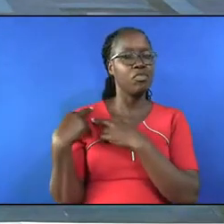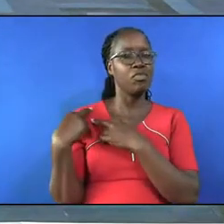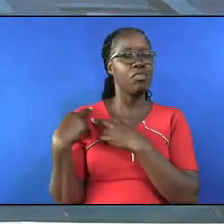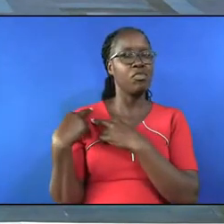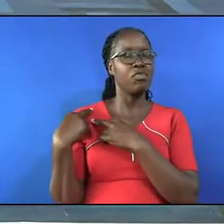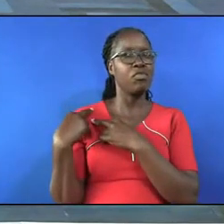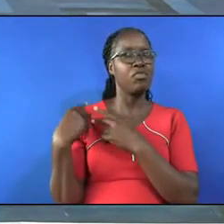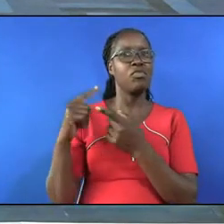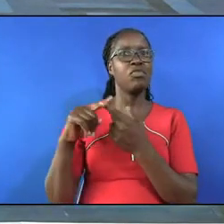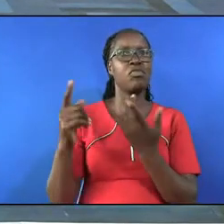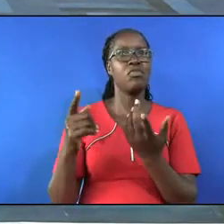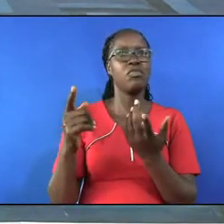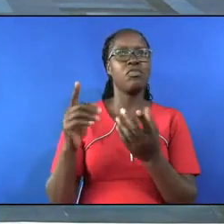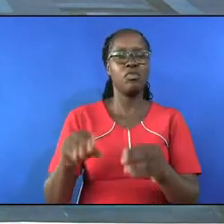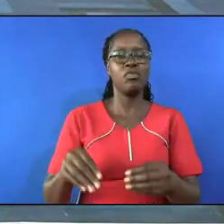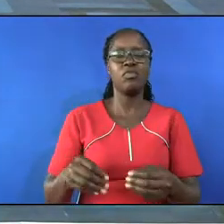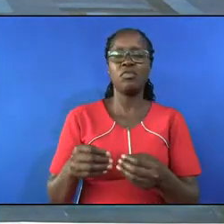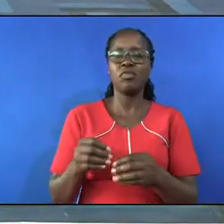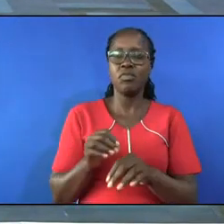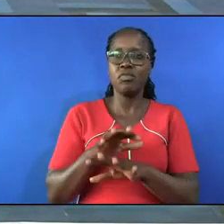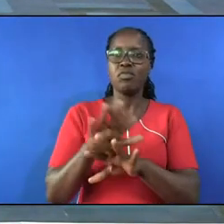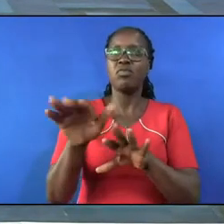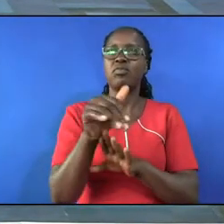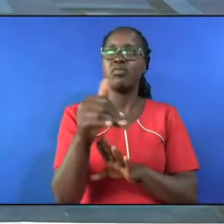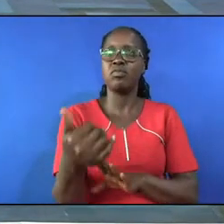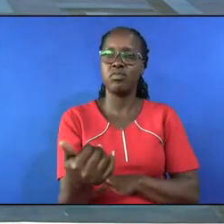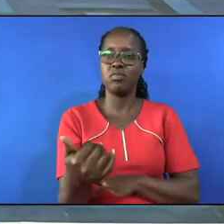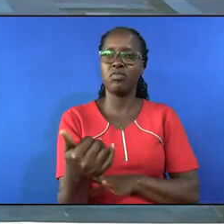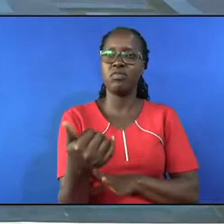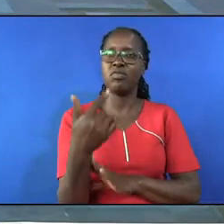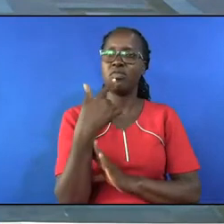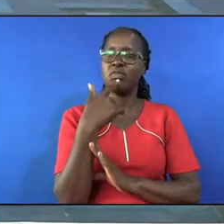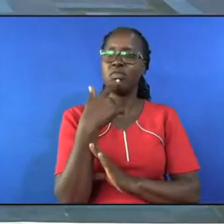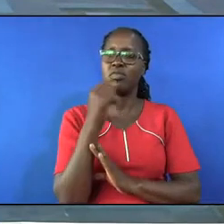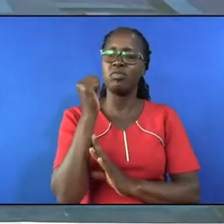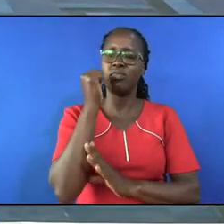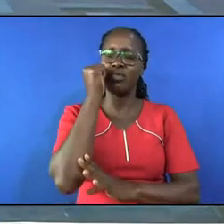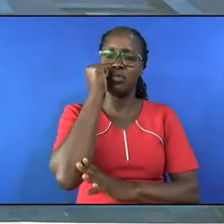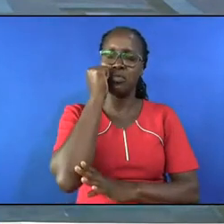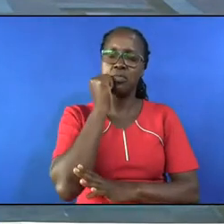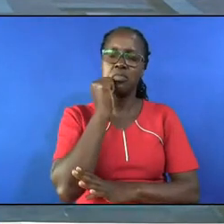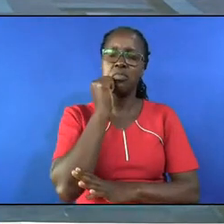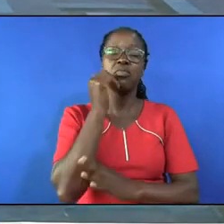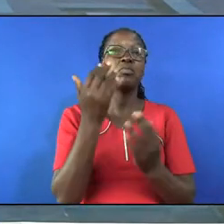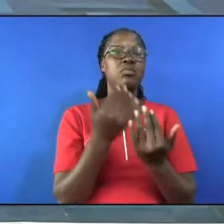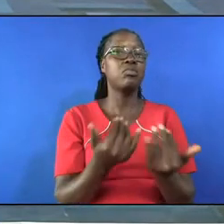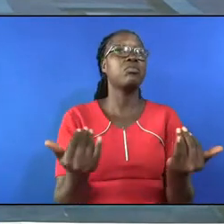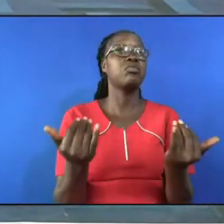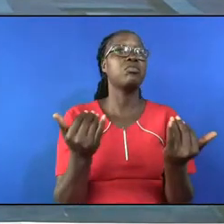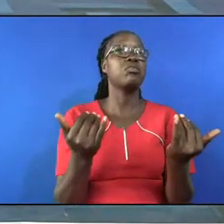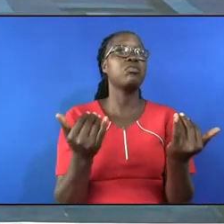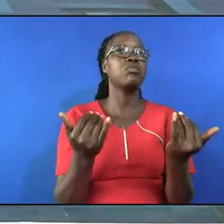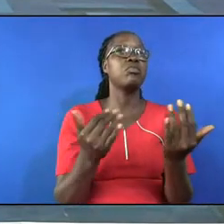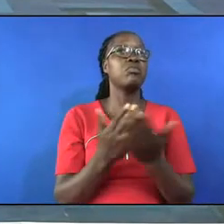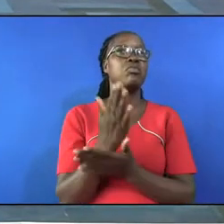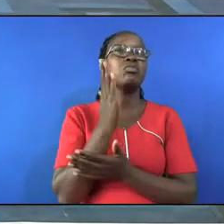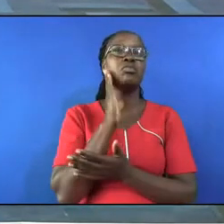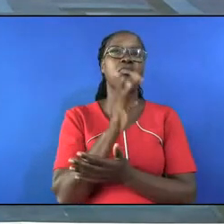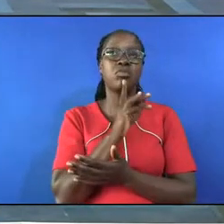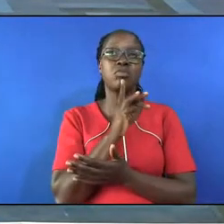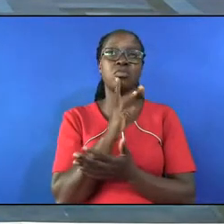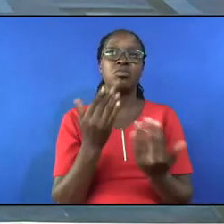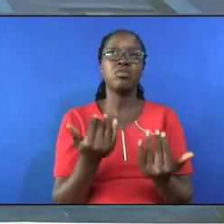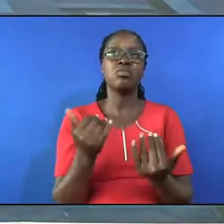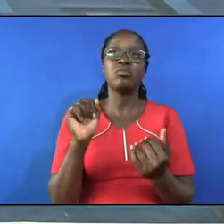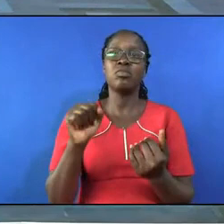and are liable to be reproduced in others. This is so, so sad. that children, through the parents,